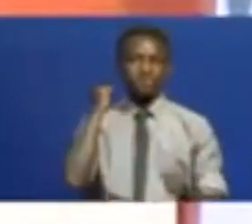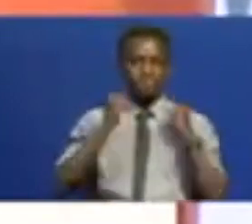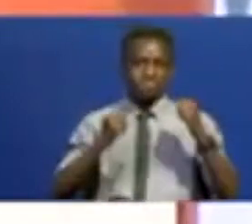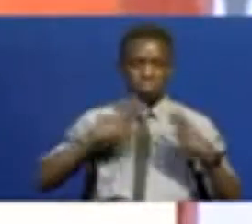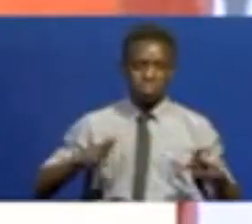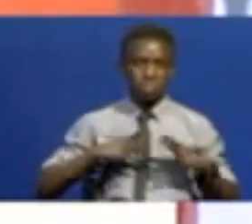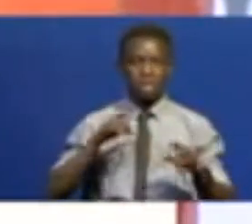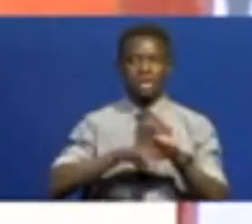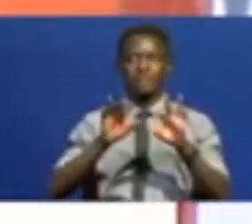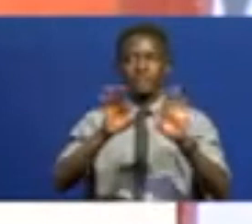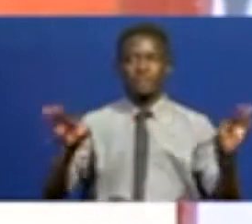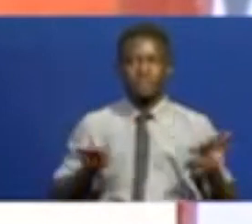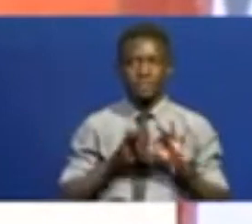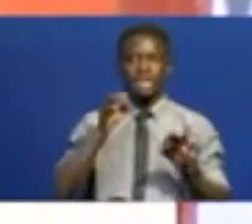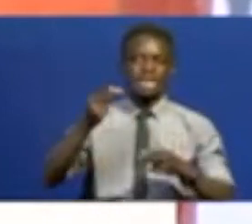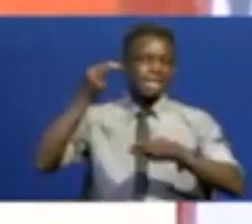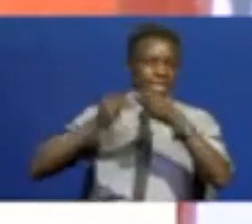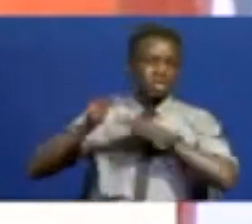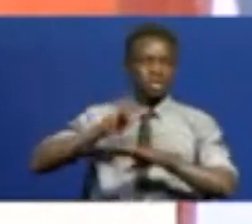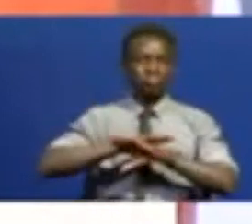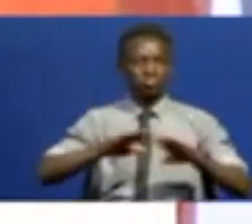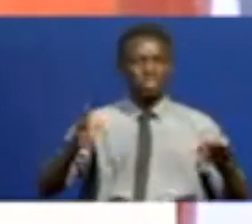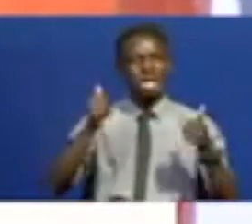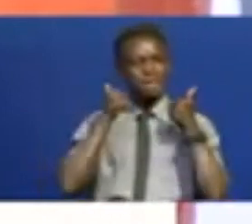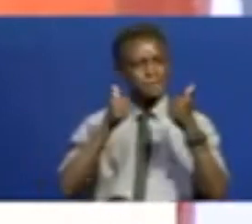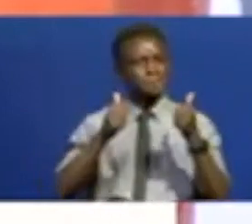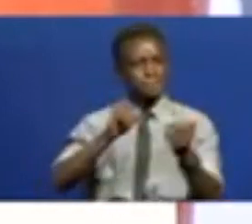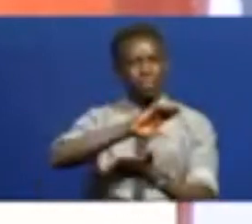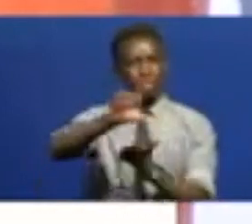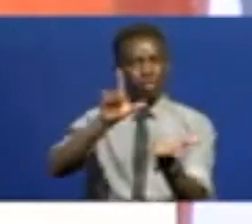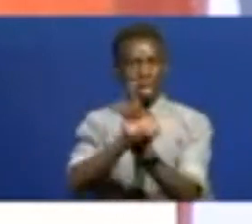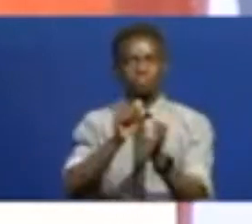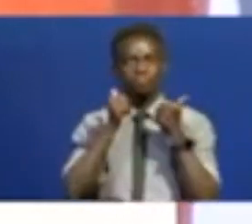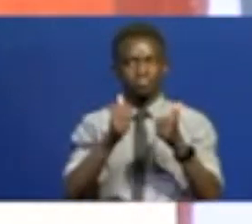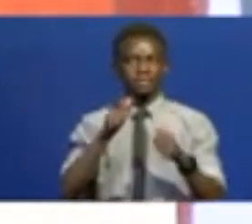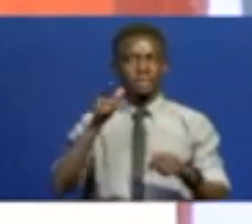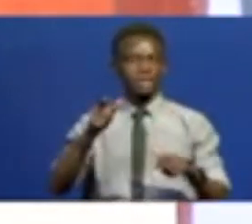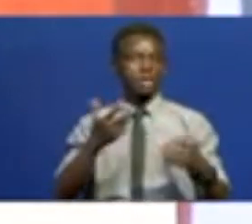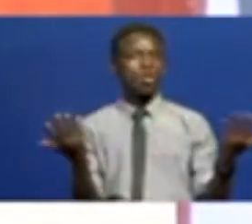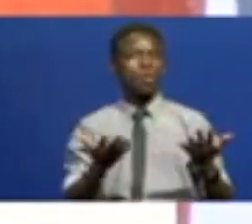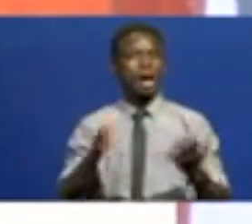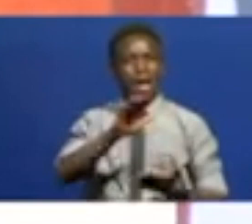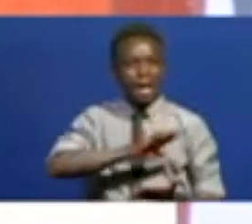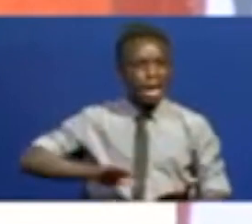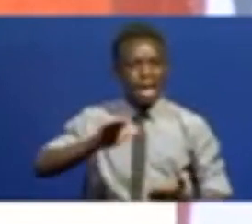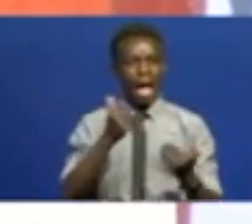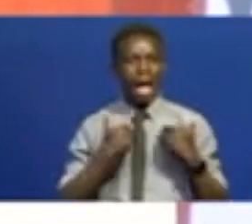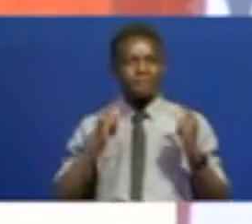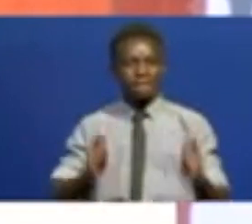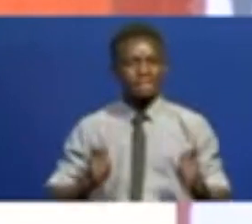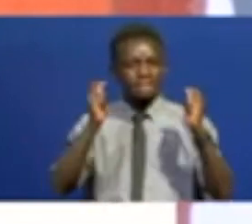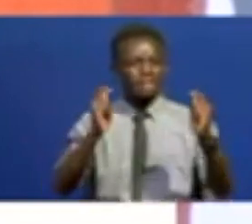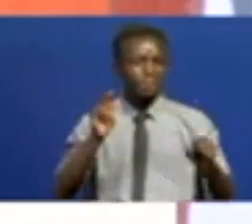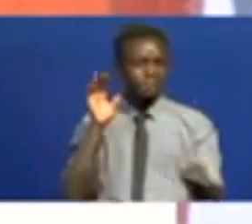historic ground. Yes. It is well located. It is at the heart of an area that is a hotbed of talents. Mm. And so we are